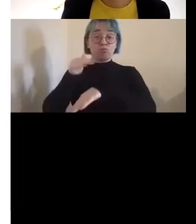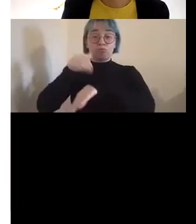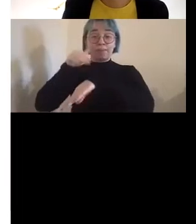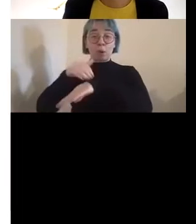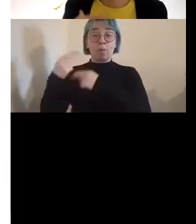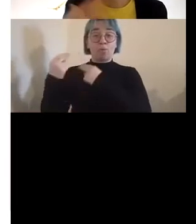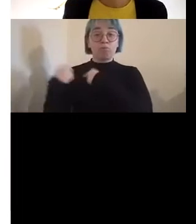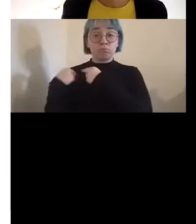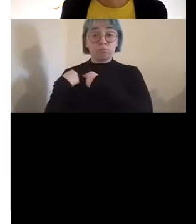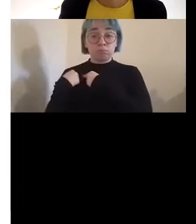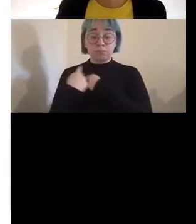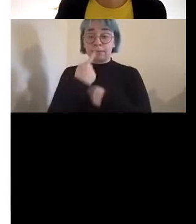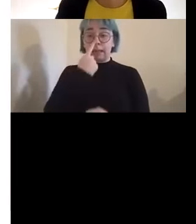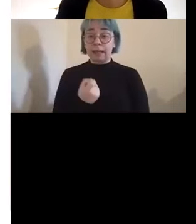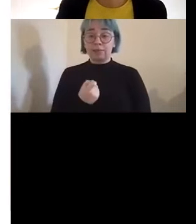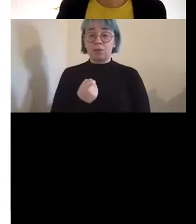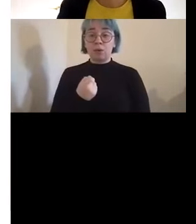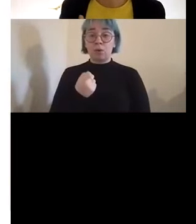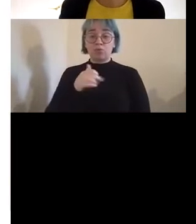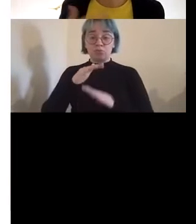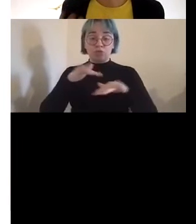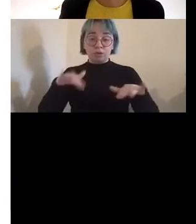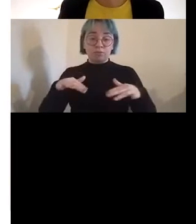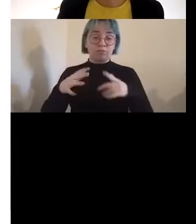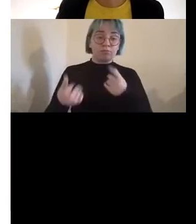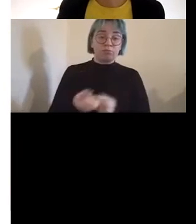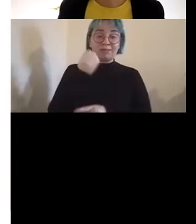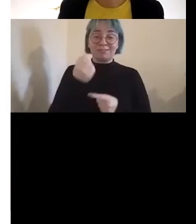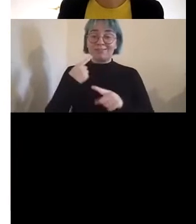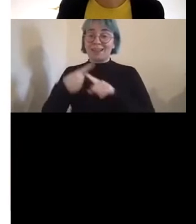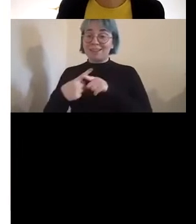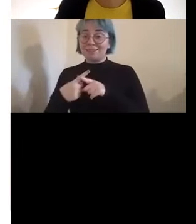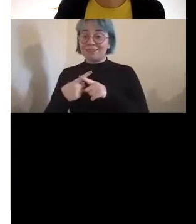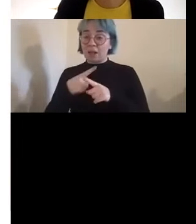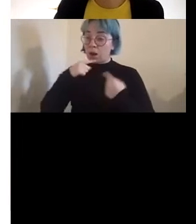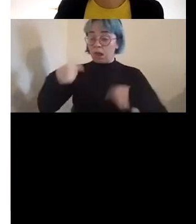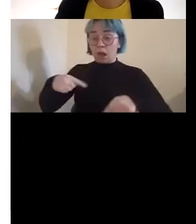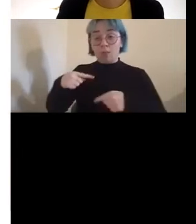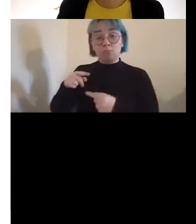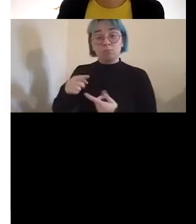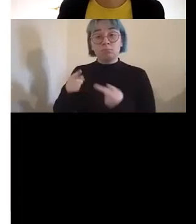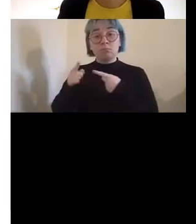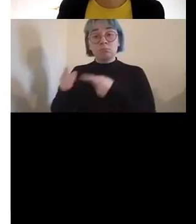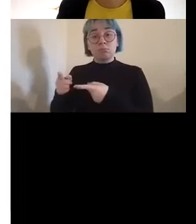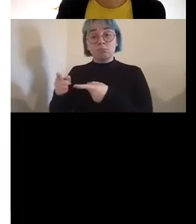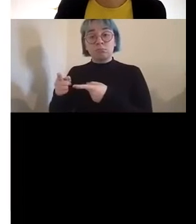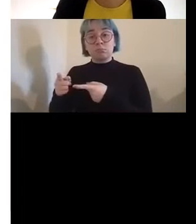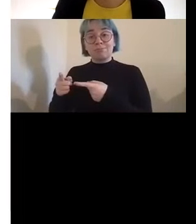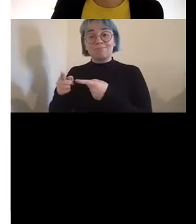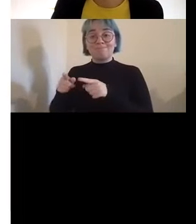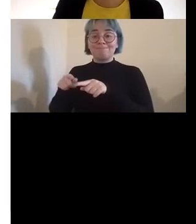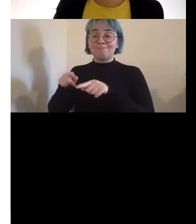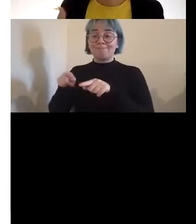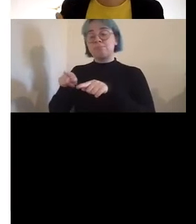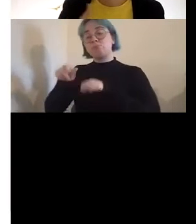liable. So there is a Juvenile Justice Act that applies to them and grants them a good level of procedural